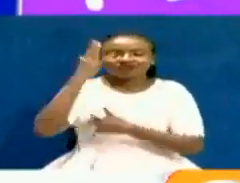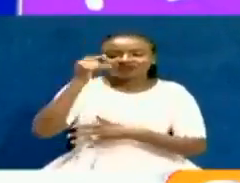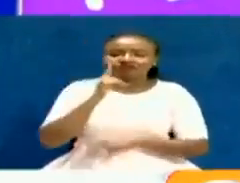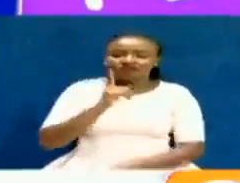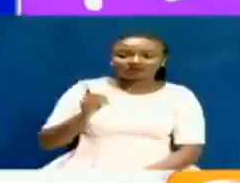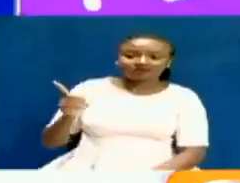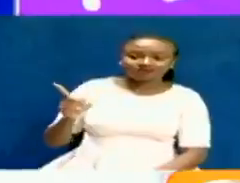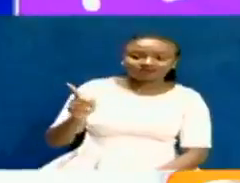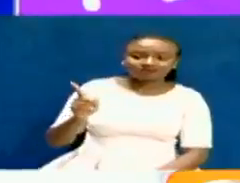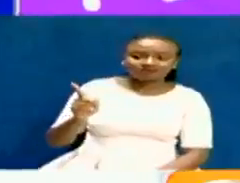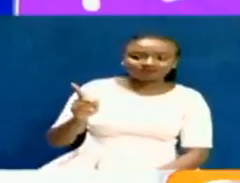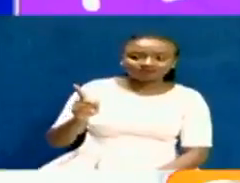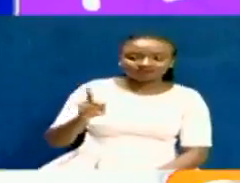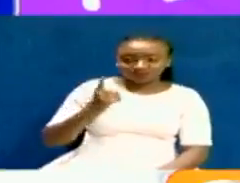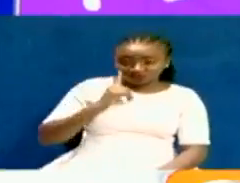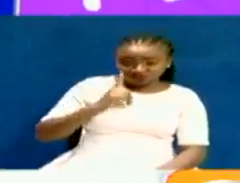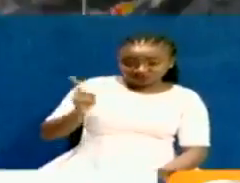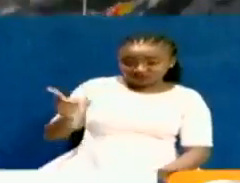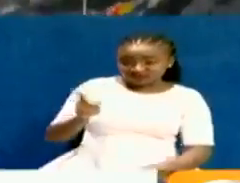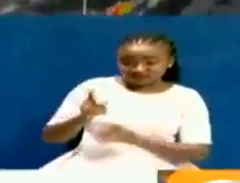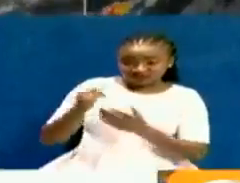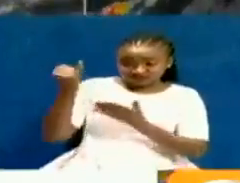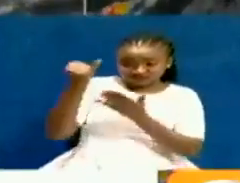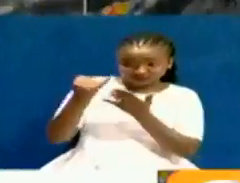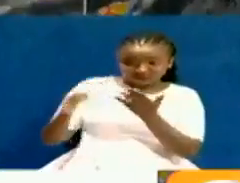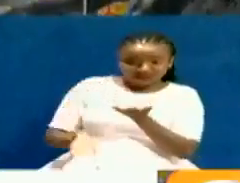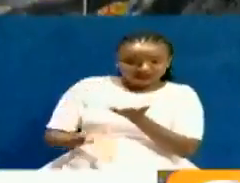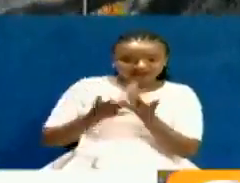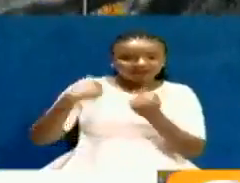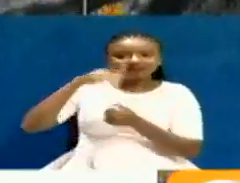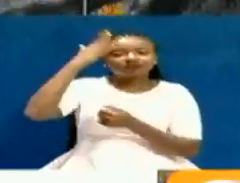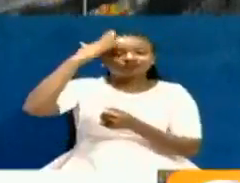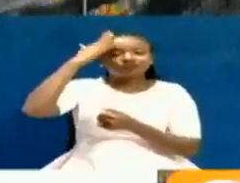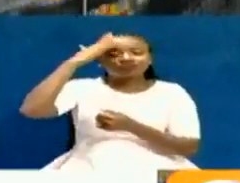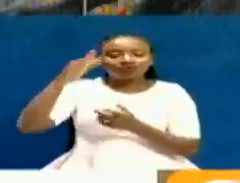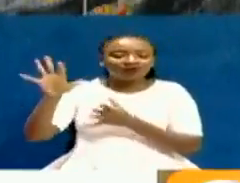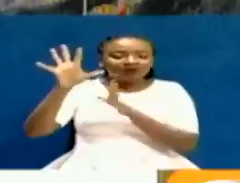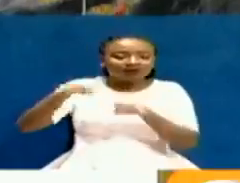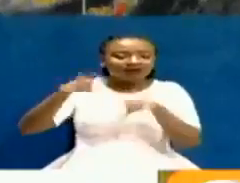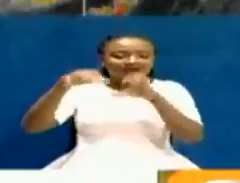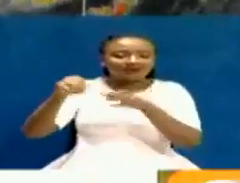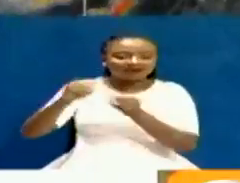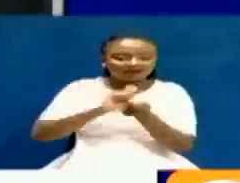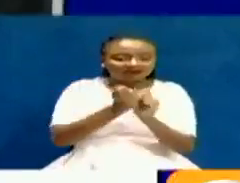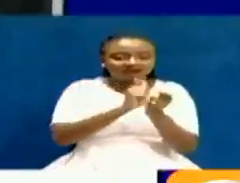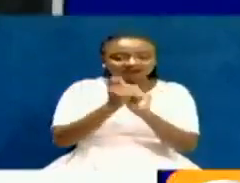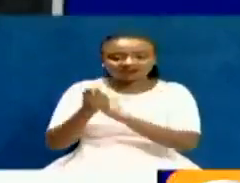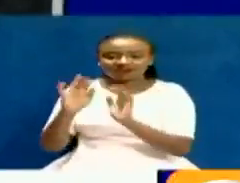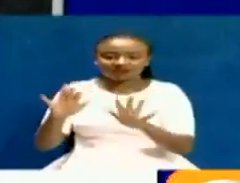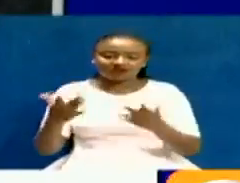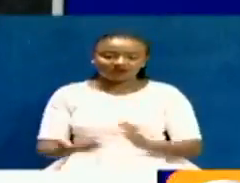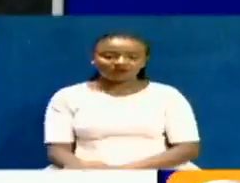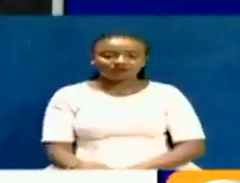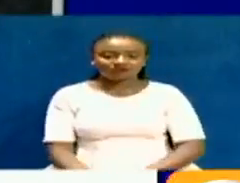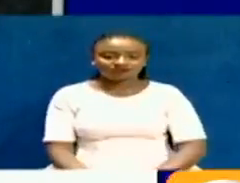isopass. This one has been actually helping us in terms of shifting the rainfall pairing, which is called intertropical convergence